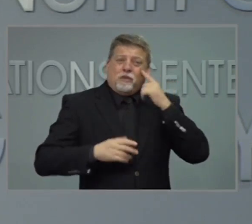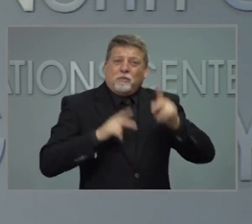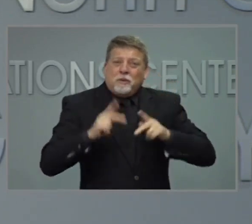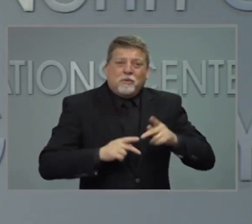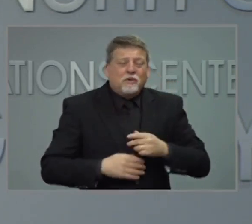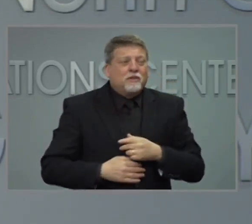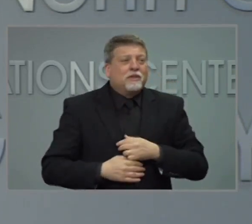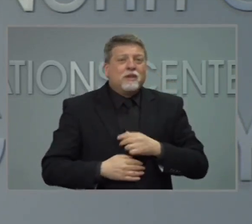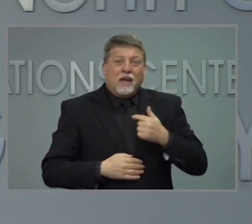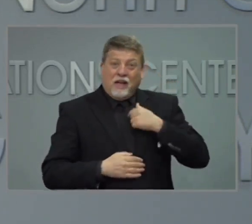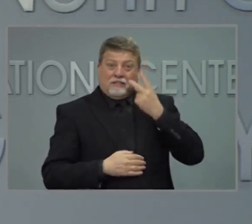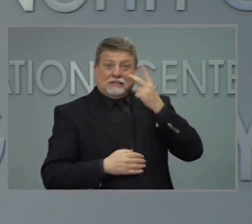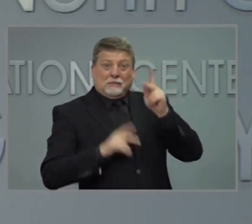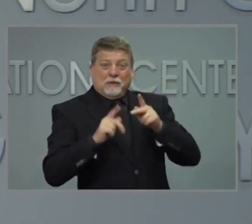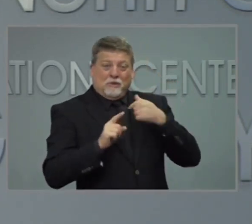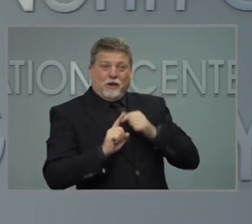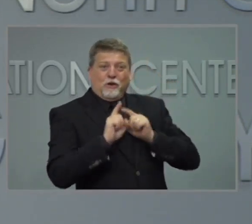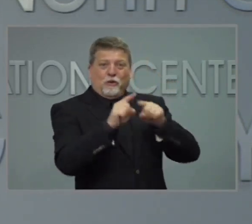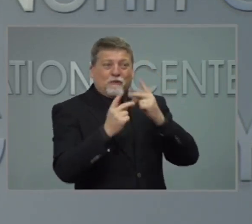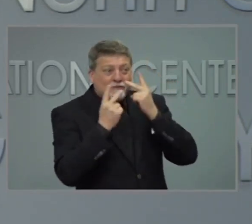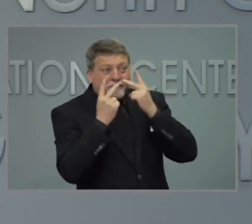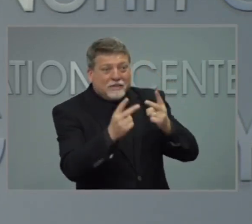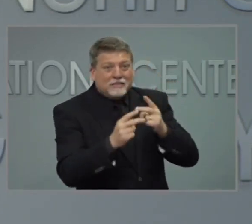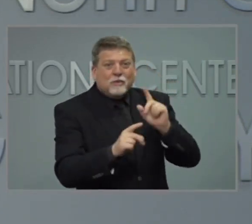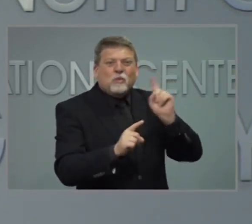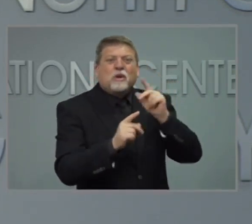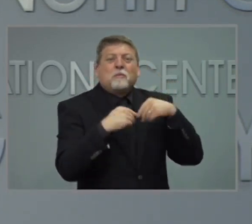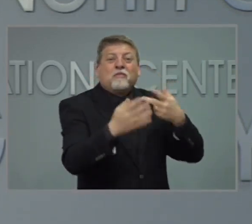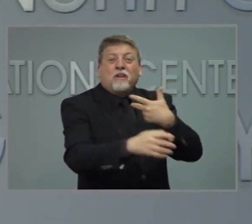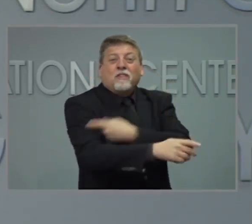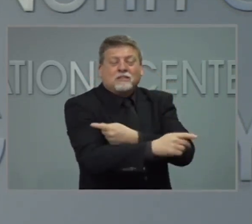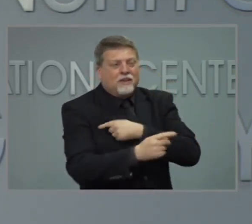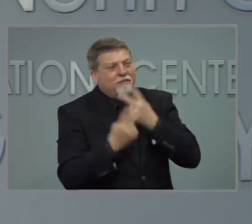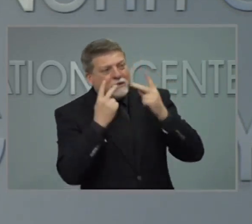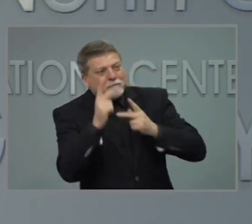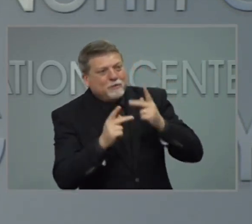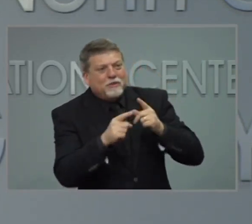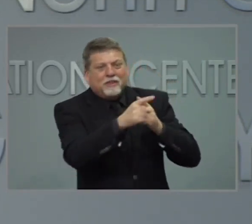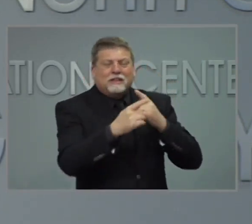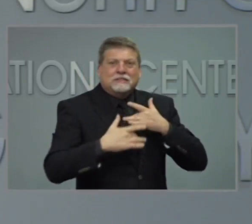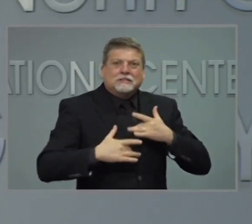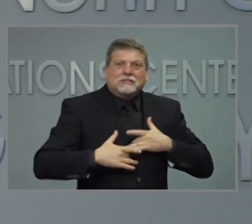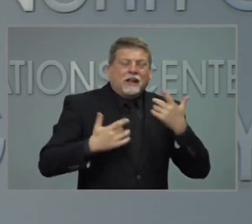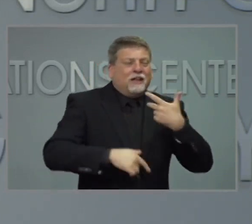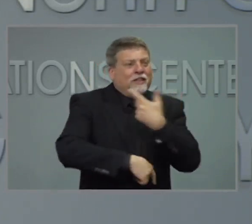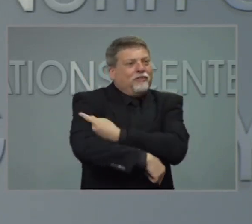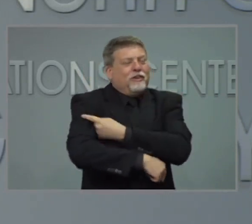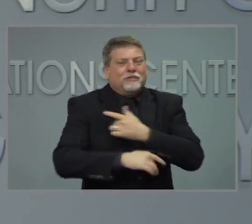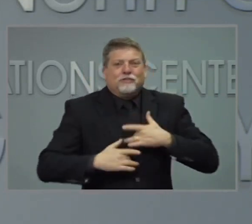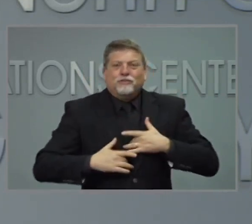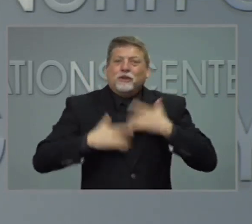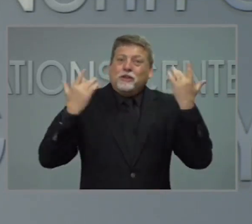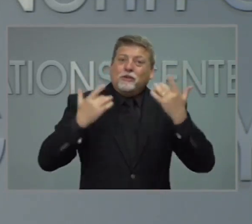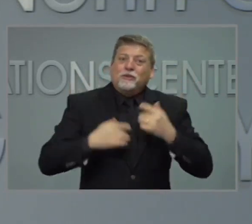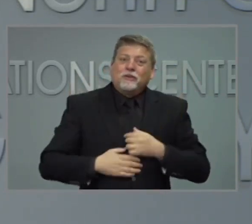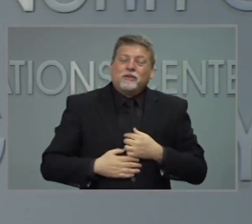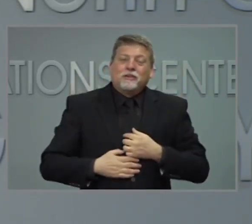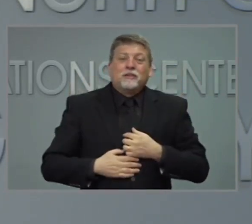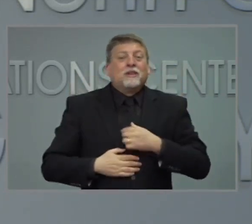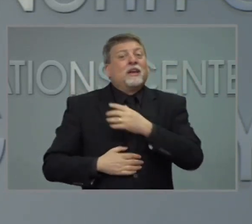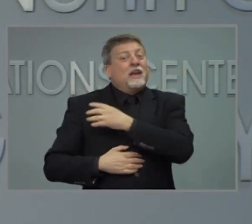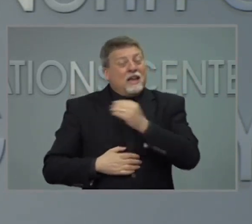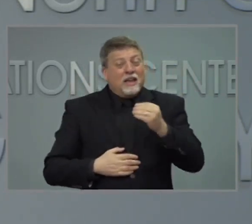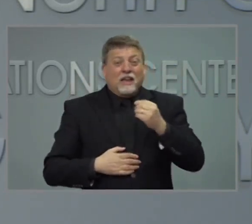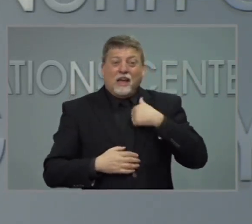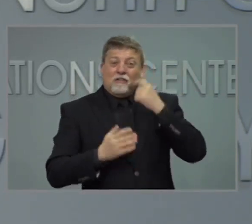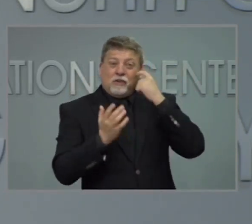We are so close, and every day counts. Every time we wear a mask makes a difference. Every person